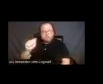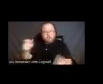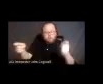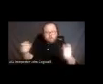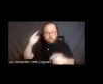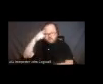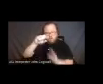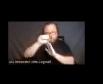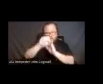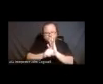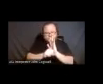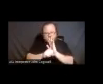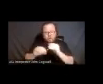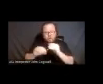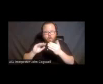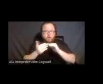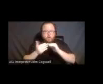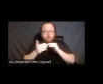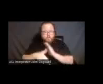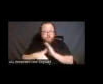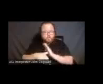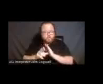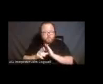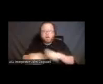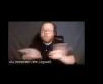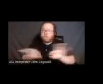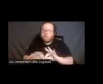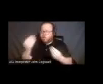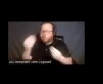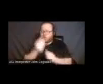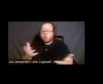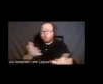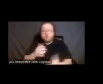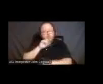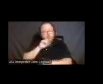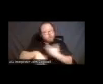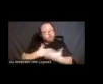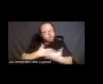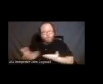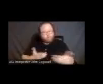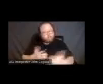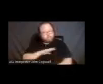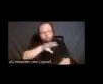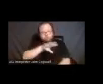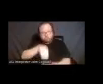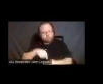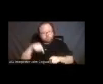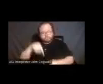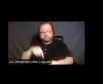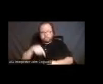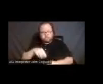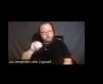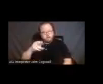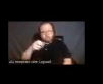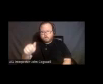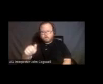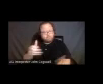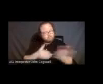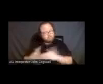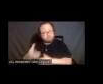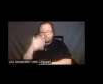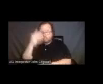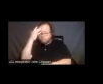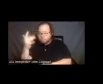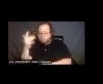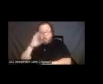community review. But it's important to note that not all services are included in the MHSA plan, because not all